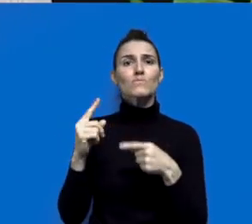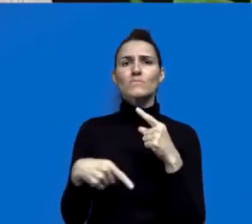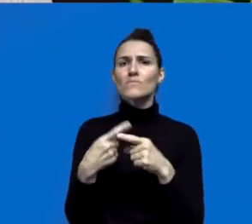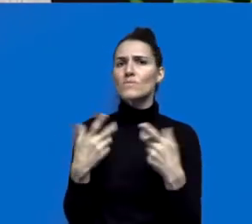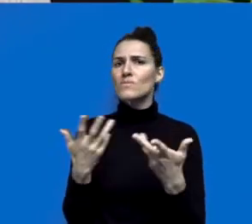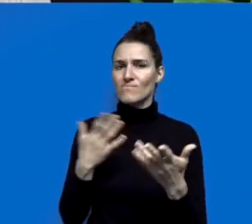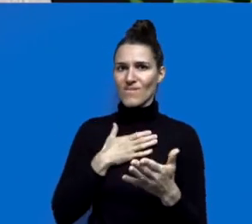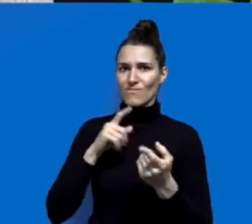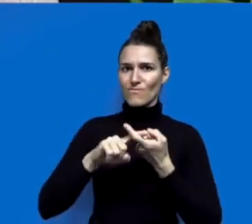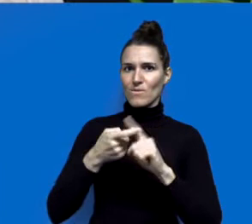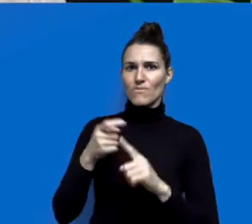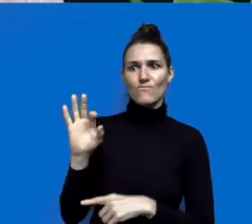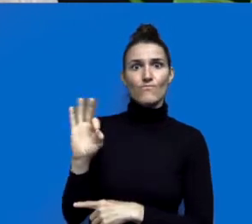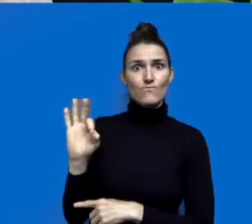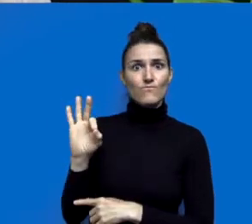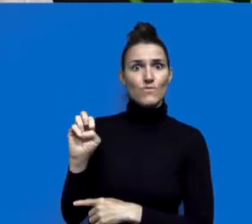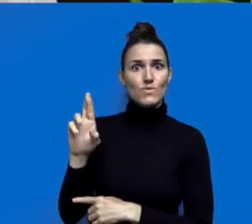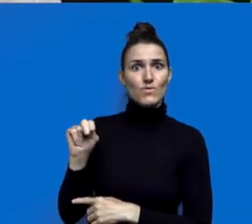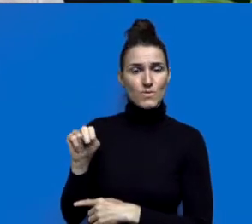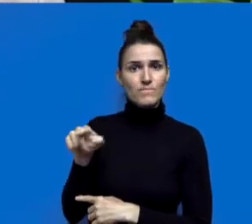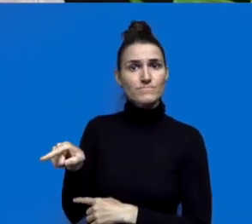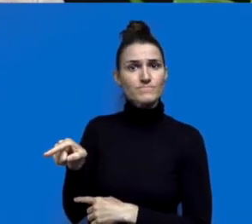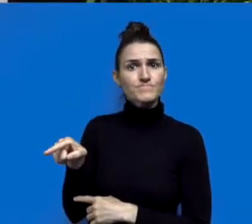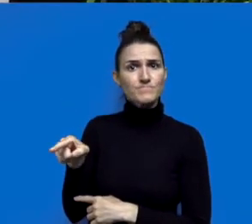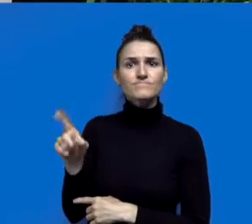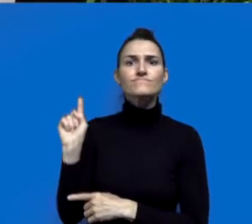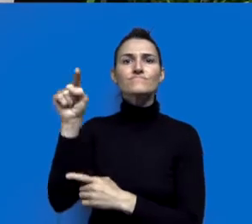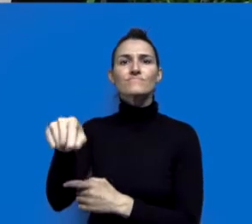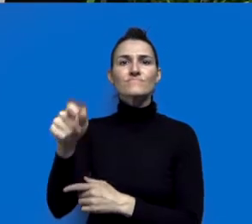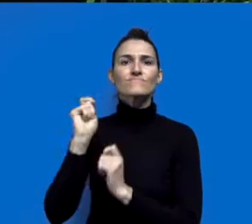friend Fern and the time she went fishing.